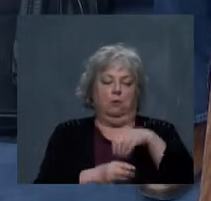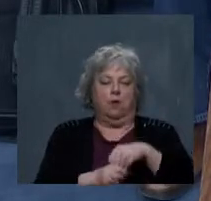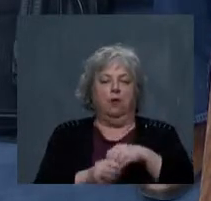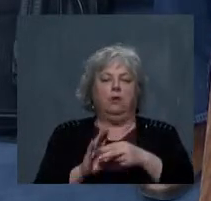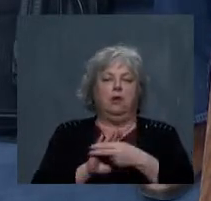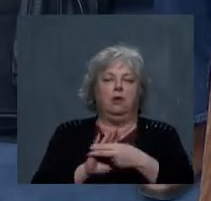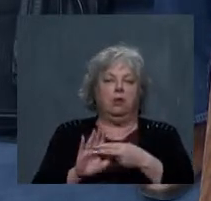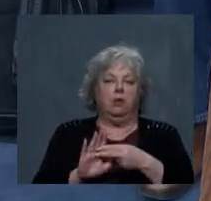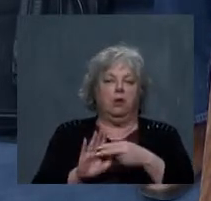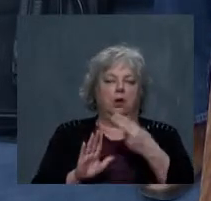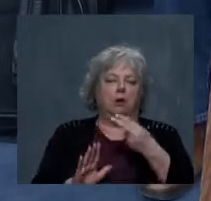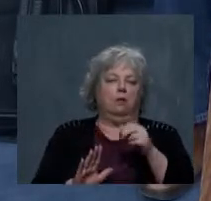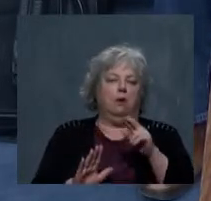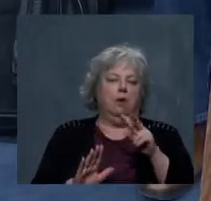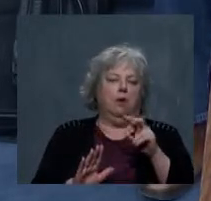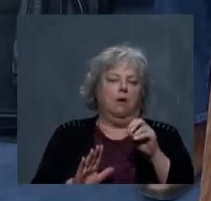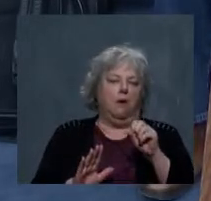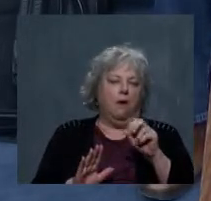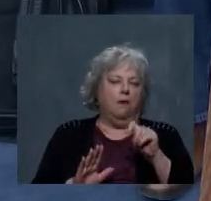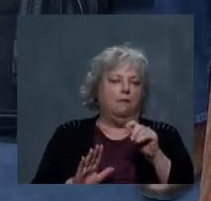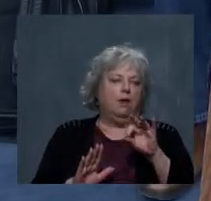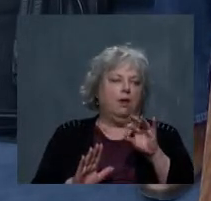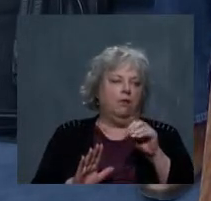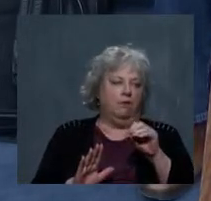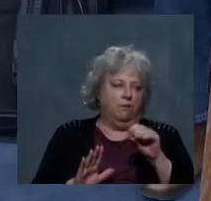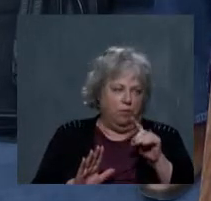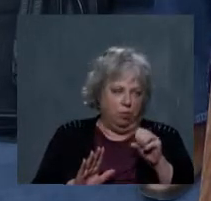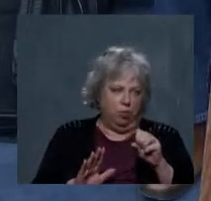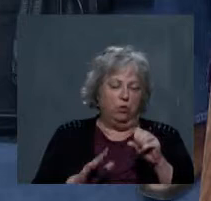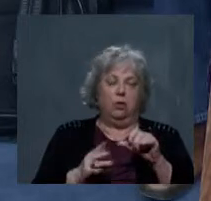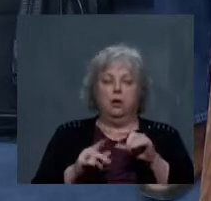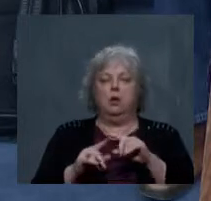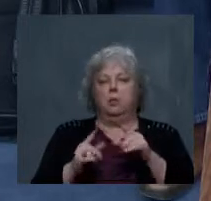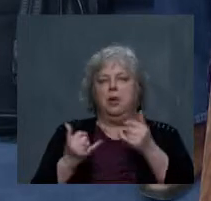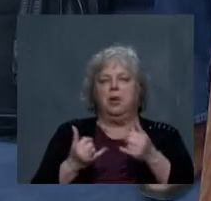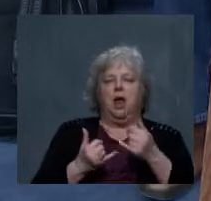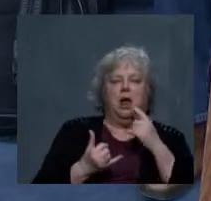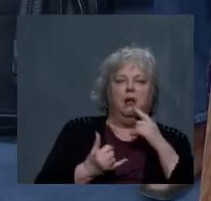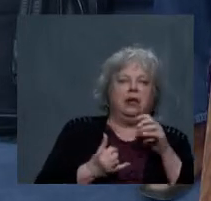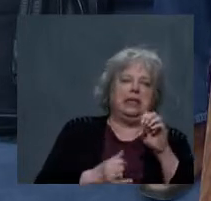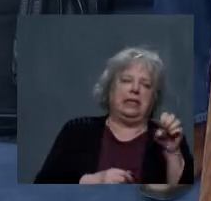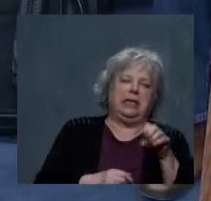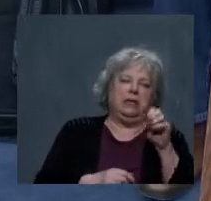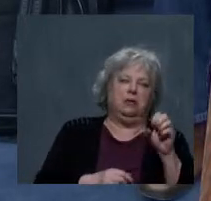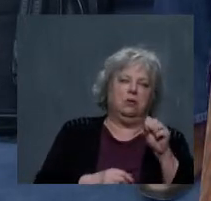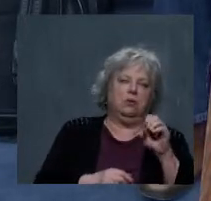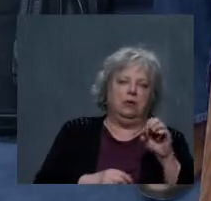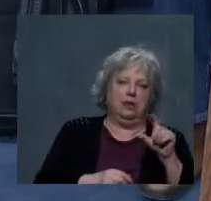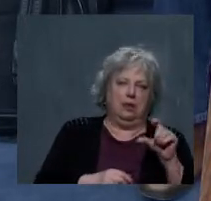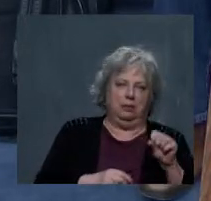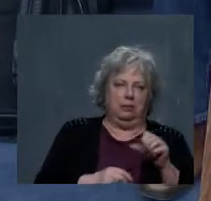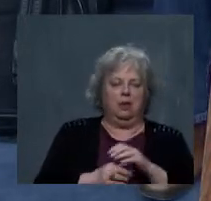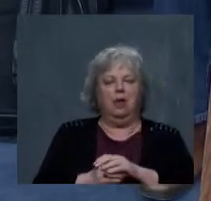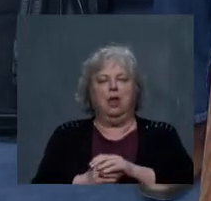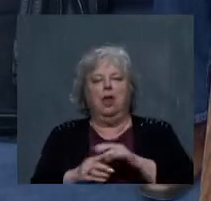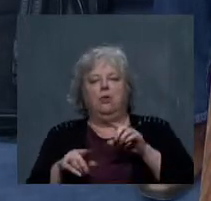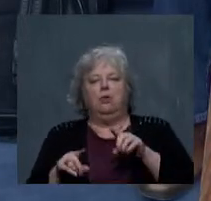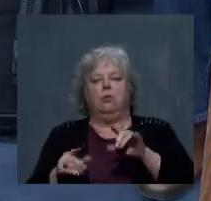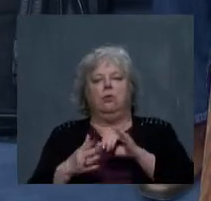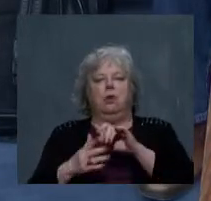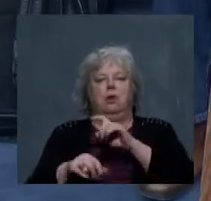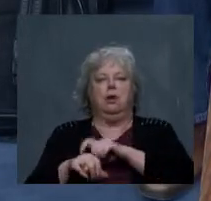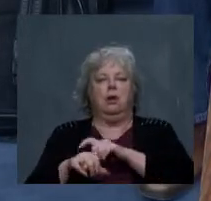zoning of Harvest Foods, which is now an Easter Seal facility, and all of that. And it was during that time that the Highway